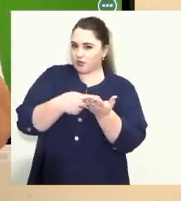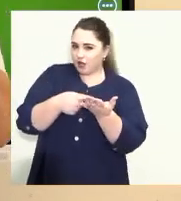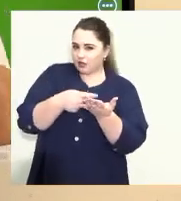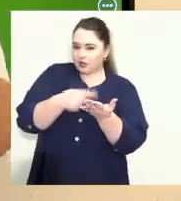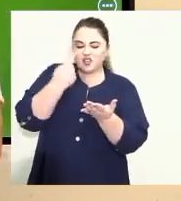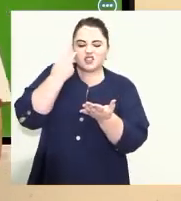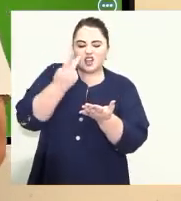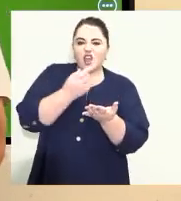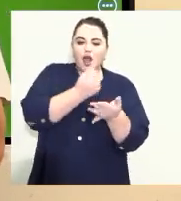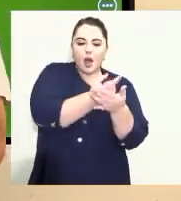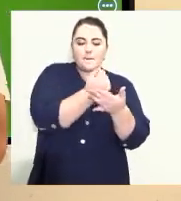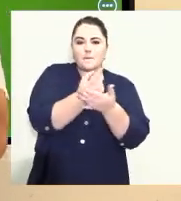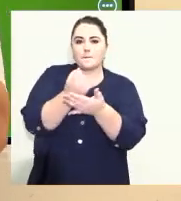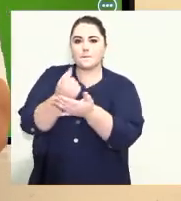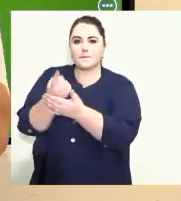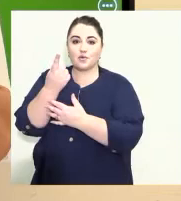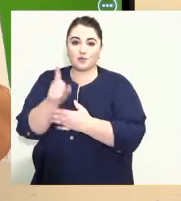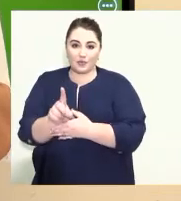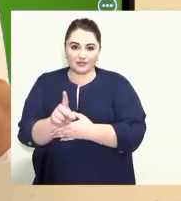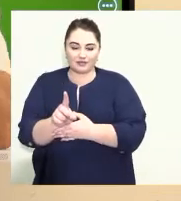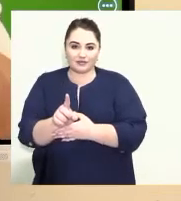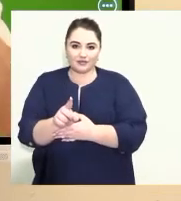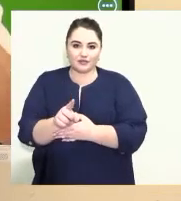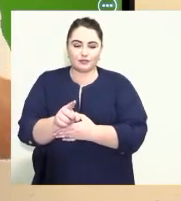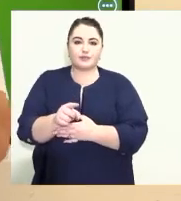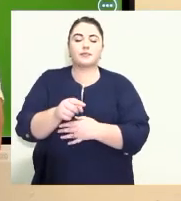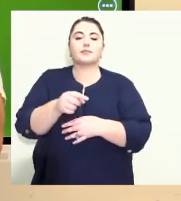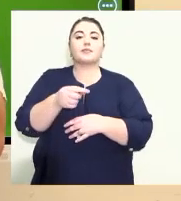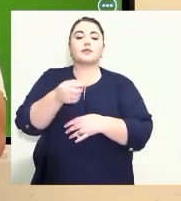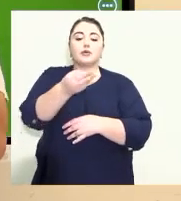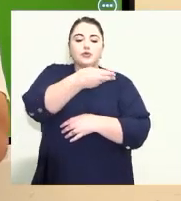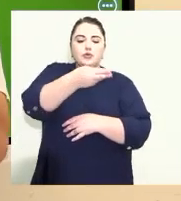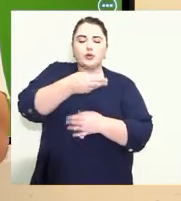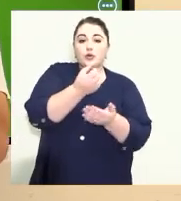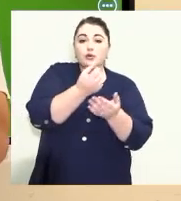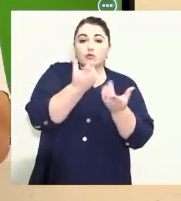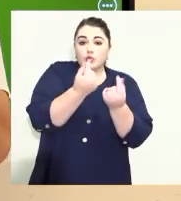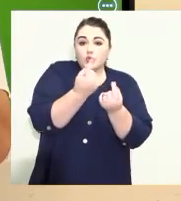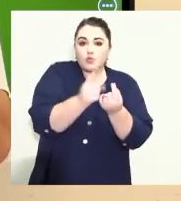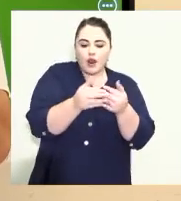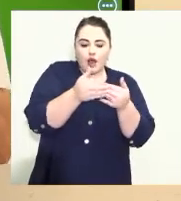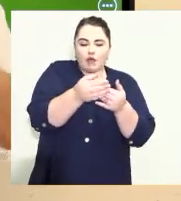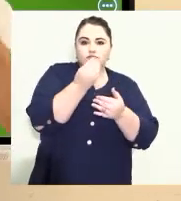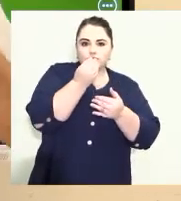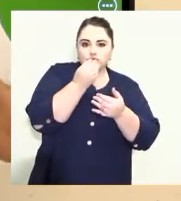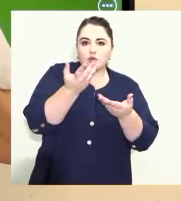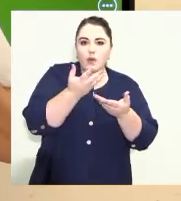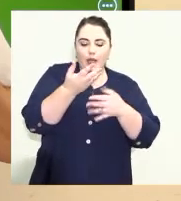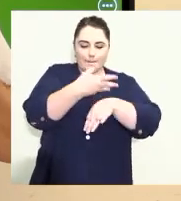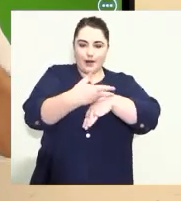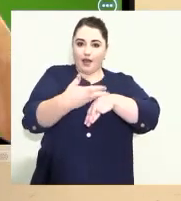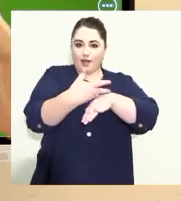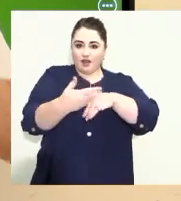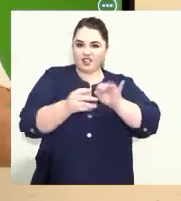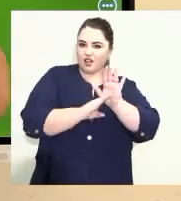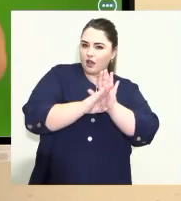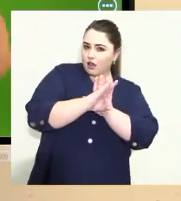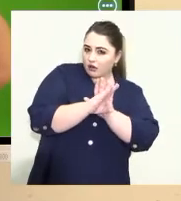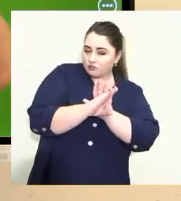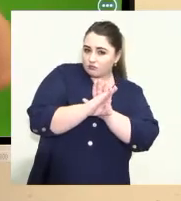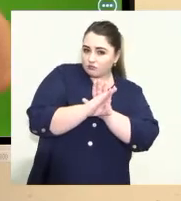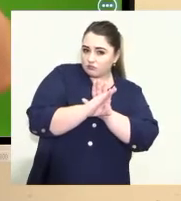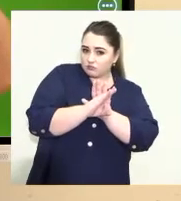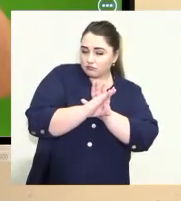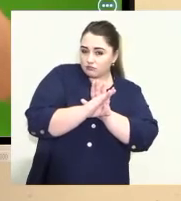at the trends. What is glucose doing after a meal in your blood? Is it increasing?